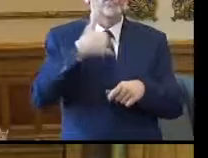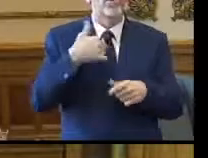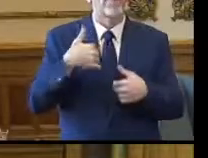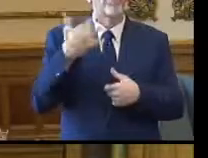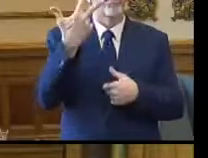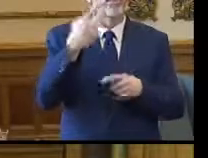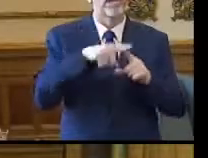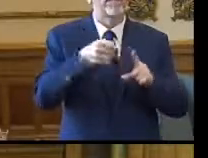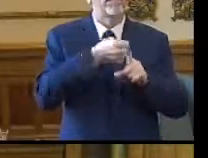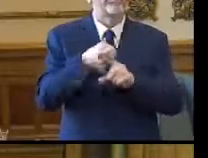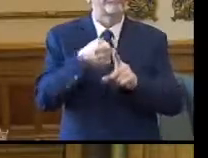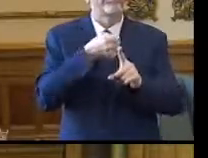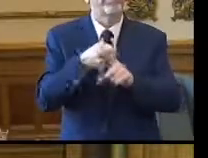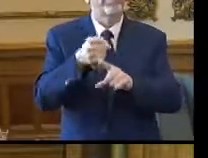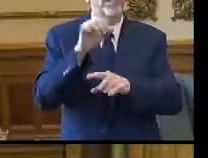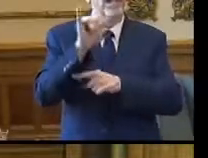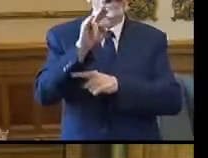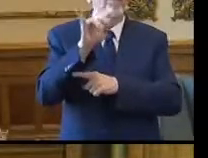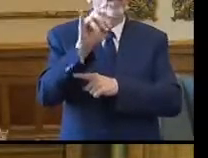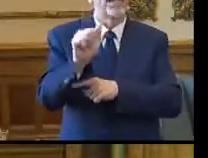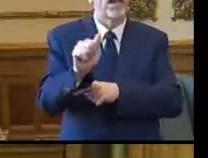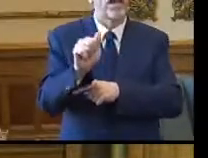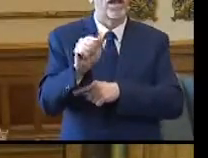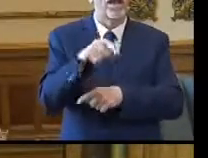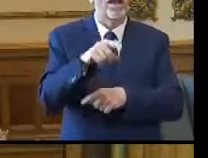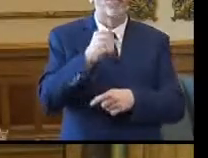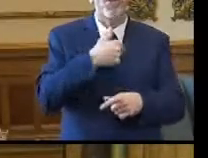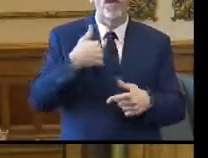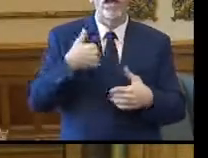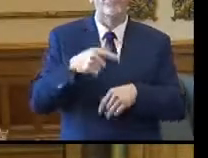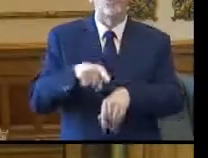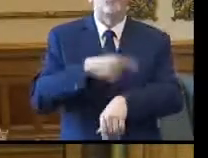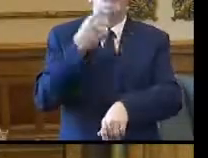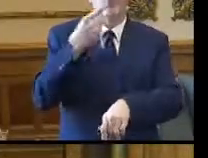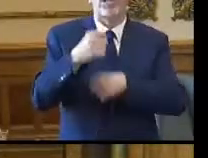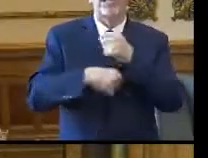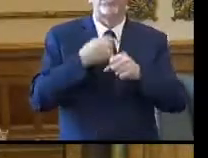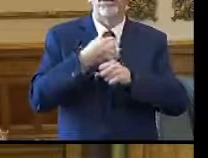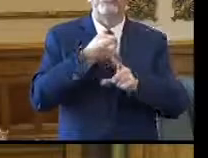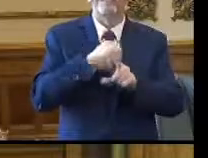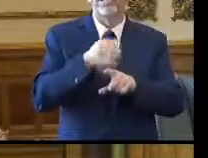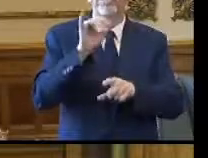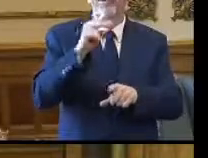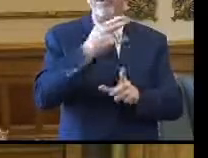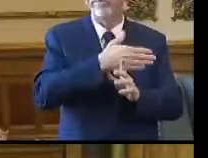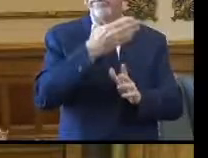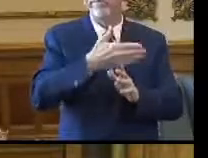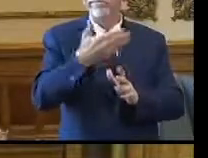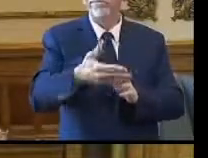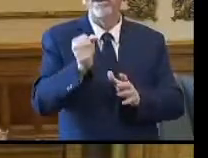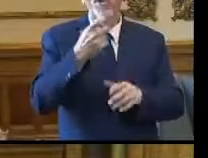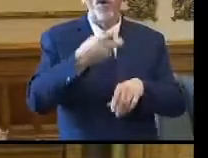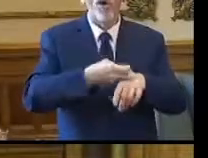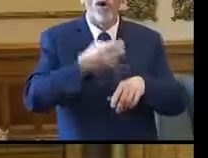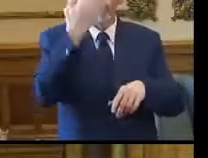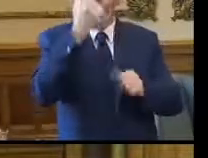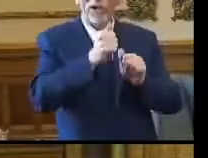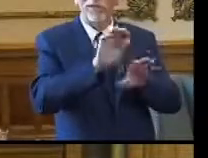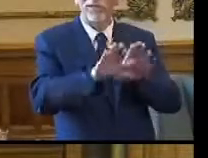waves of influenza this year. So we've had a particularly long year with influenza. So those are very difficult to